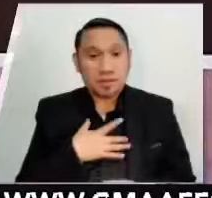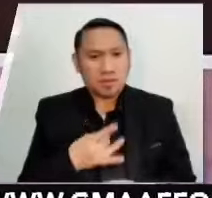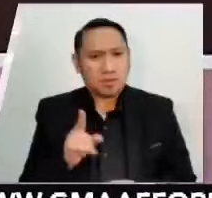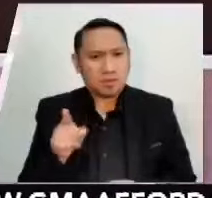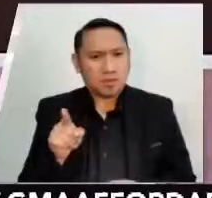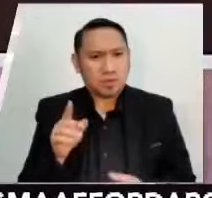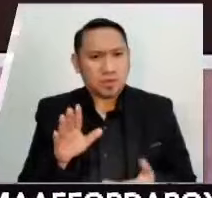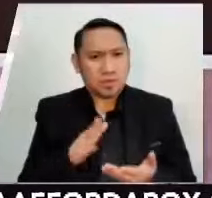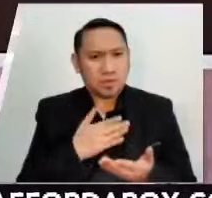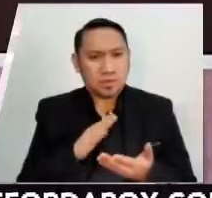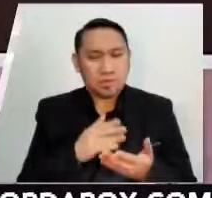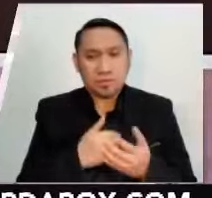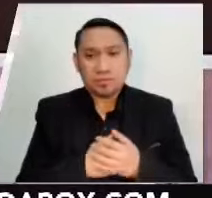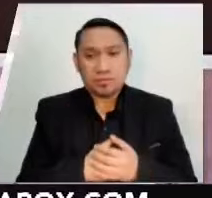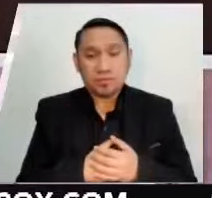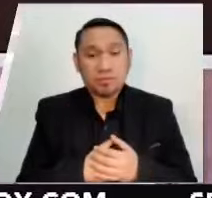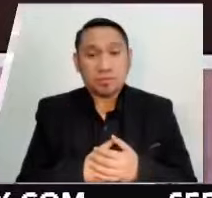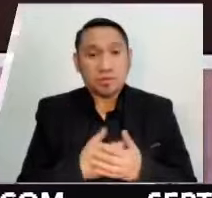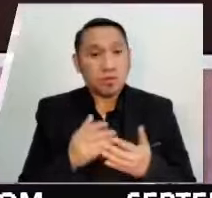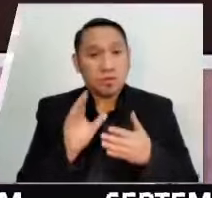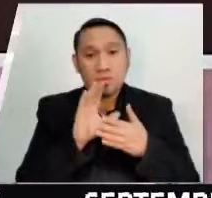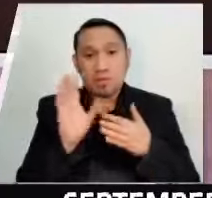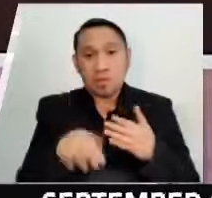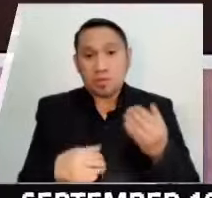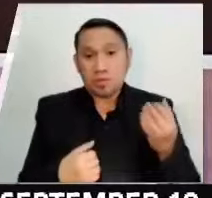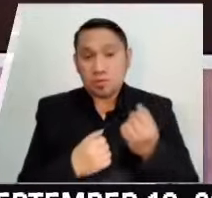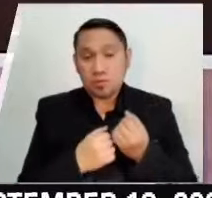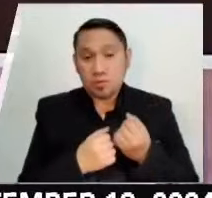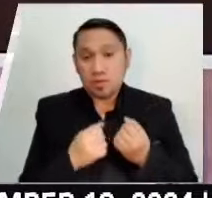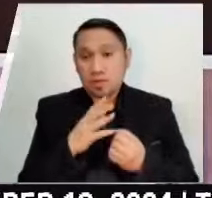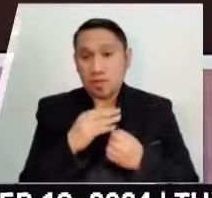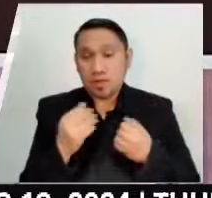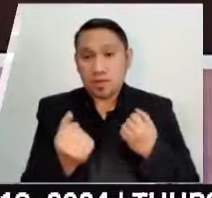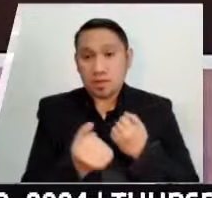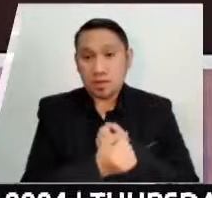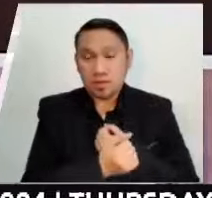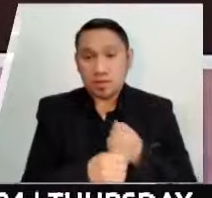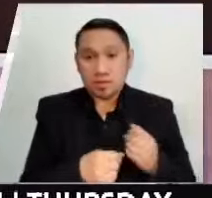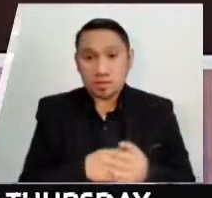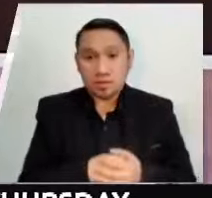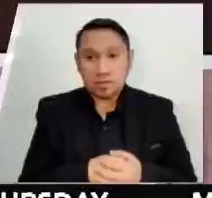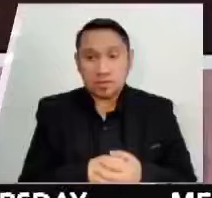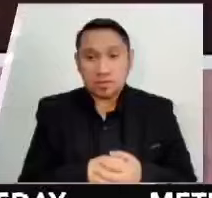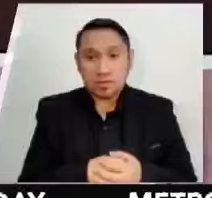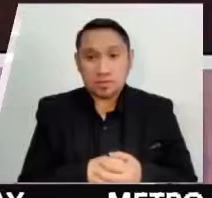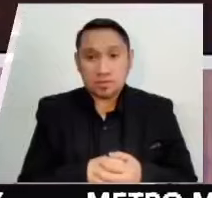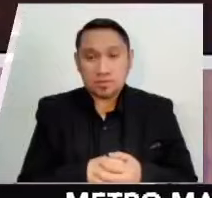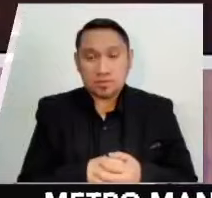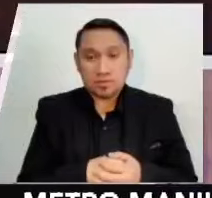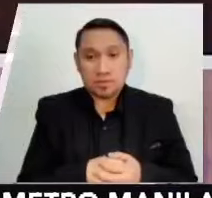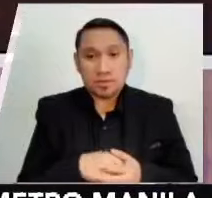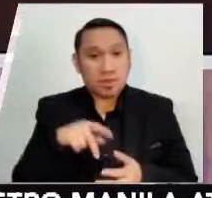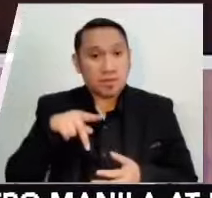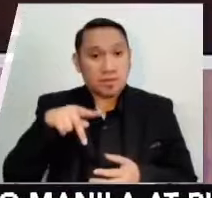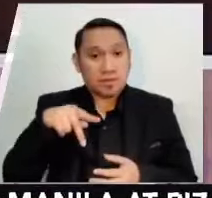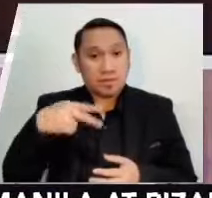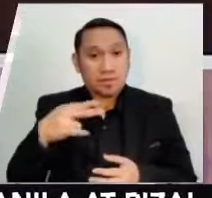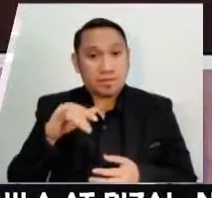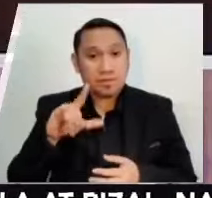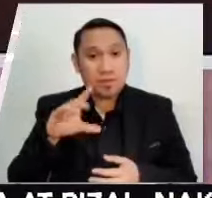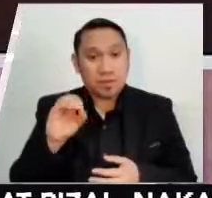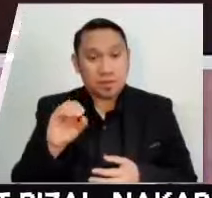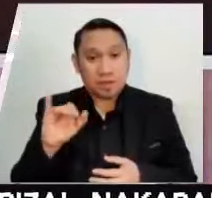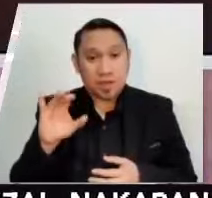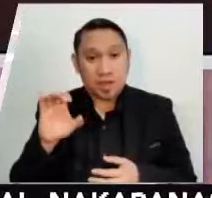all-out support and love mula sa Filo EYEKONS ang natanggap ng global girl group na KATSEYE